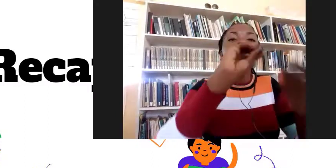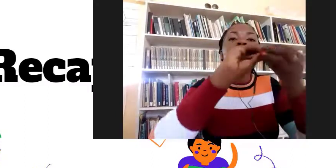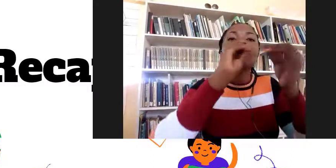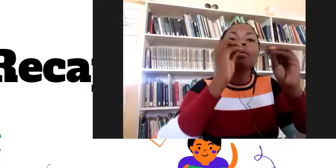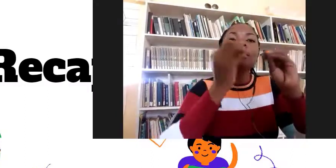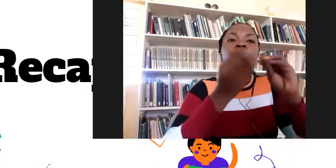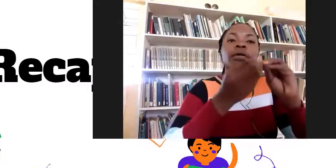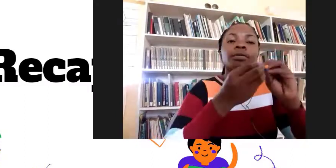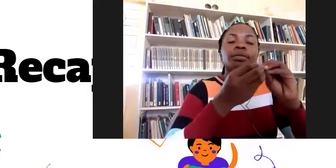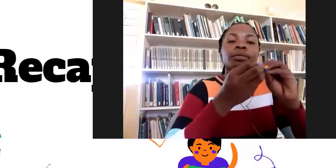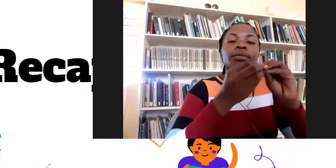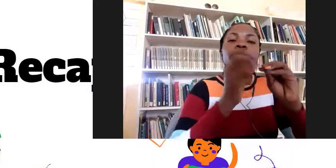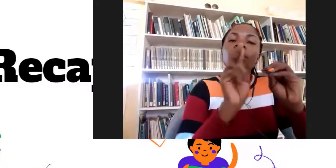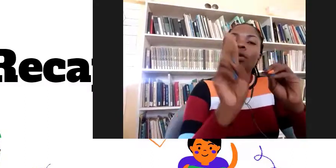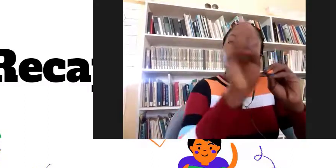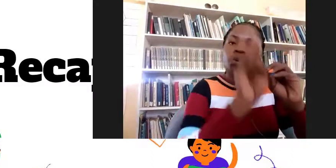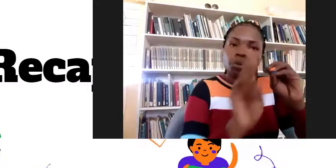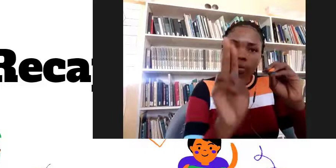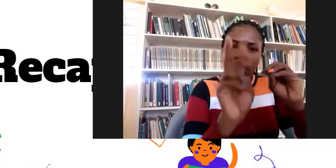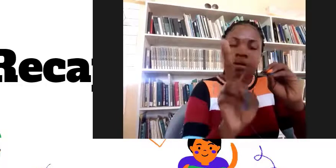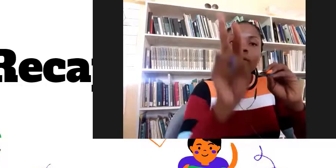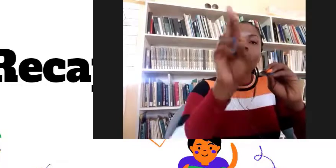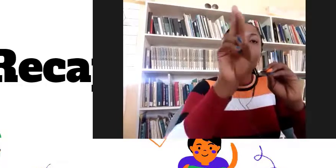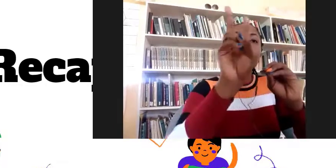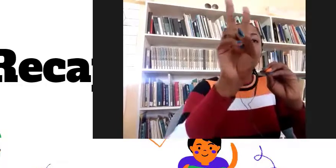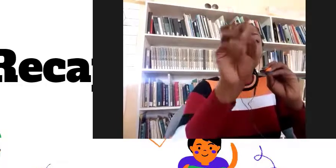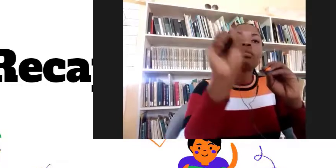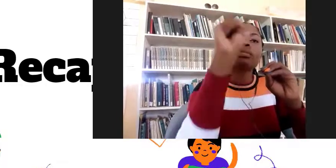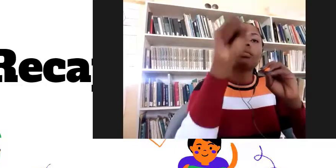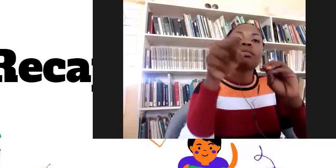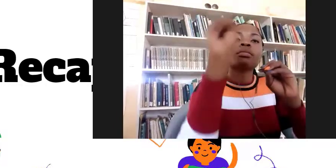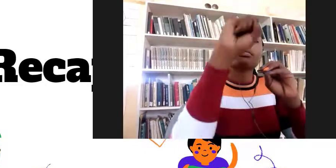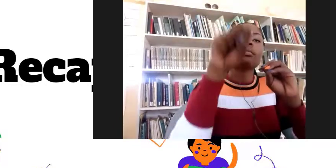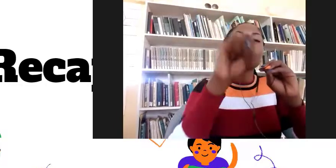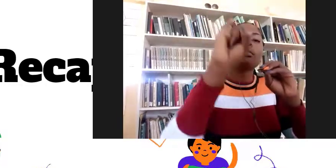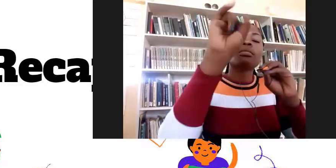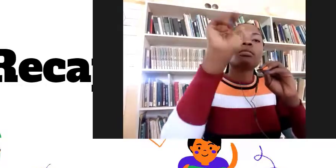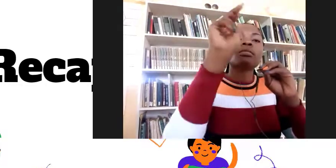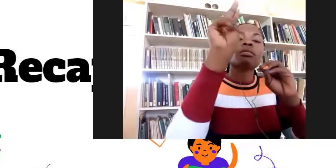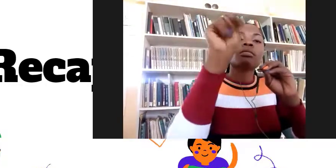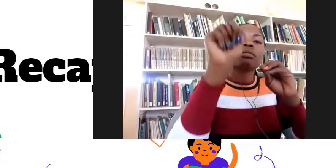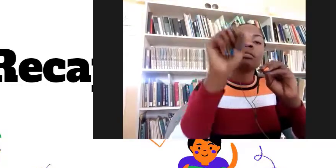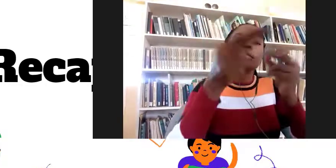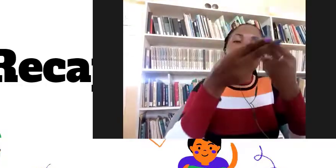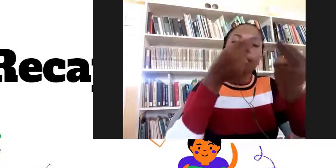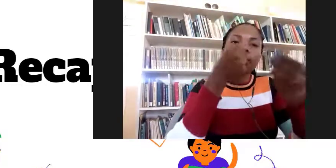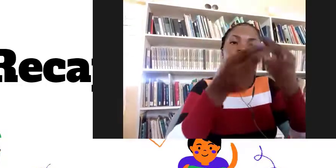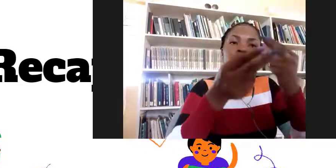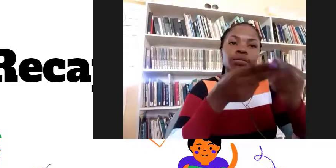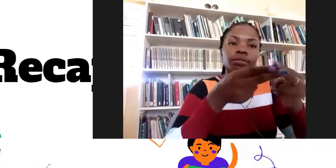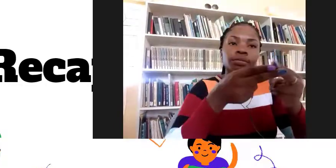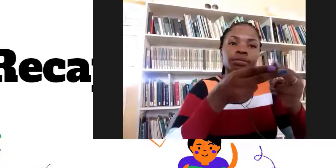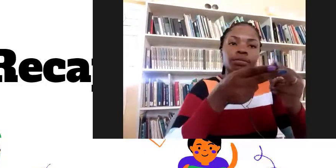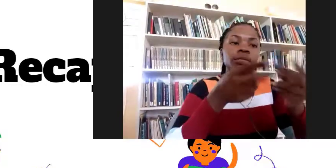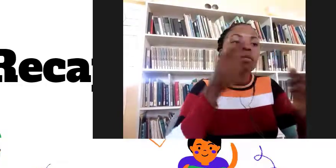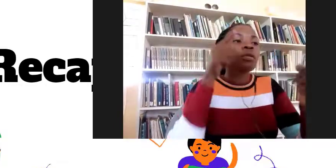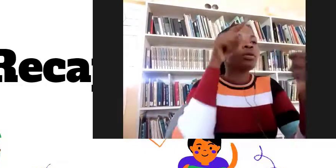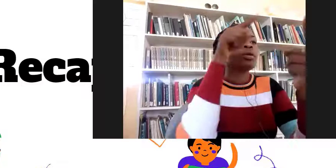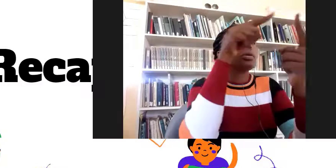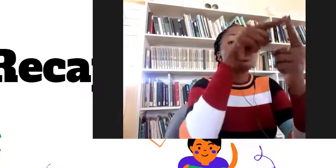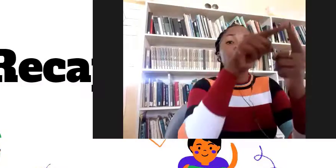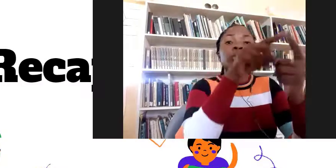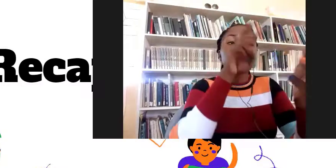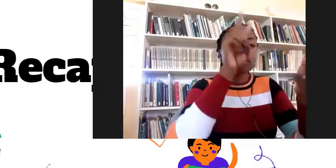use Russian multiplication method to see if you can get the right